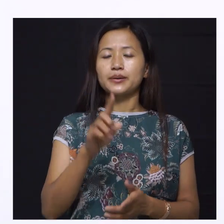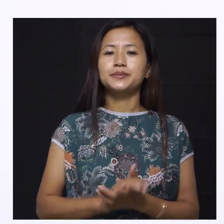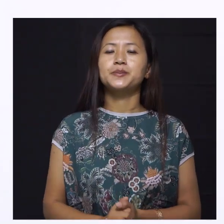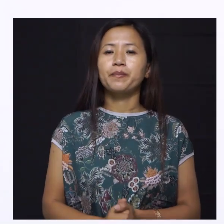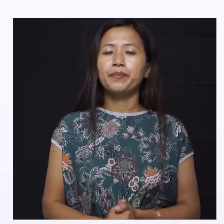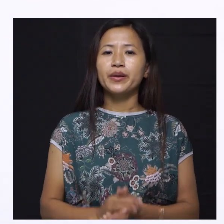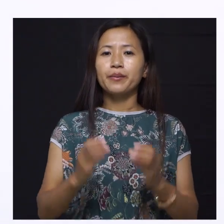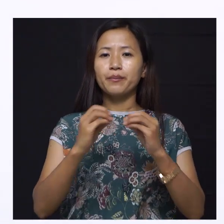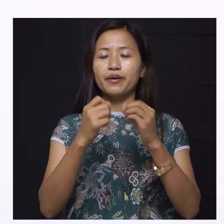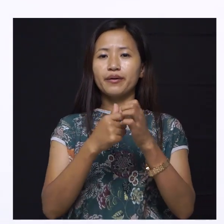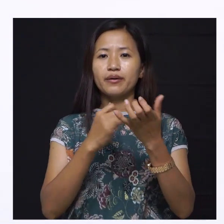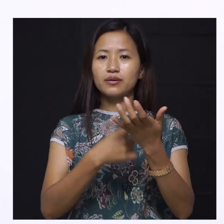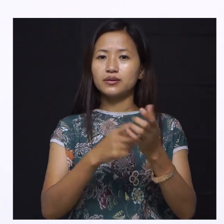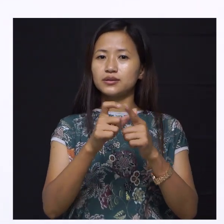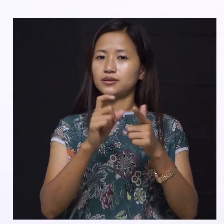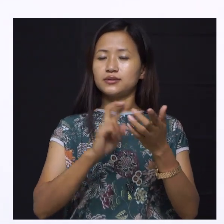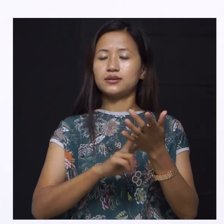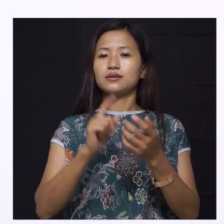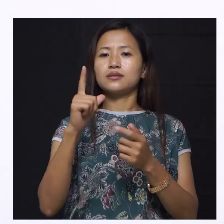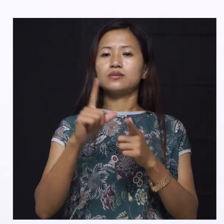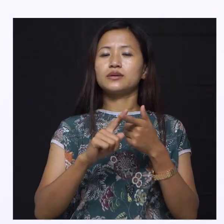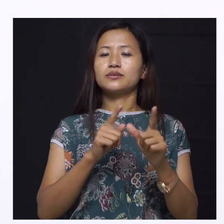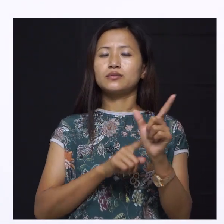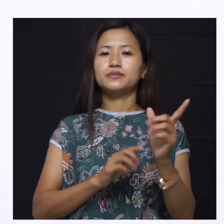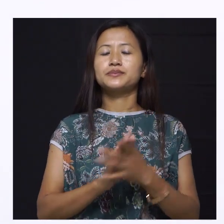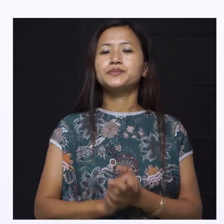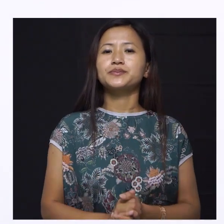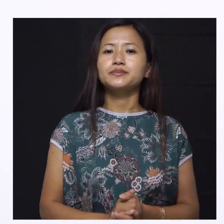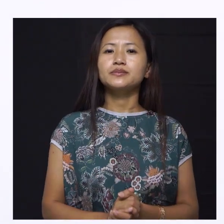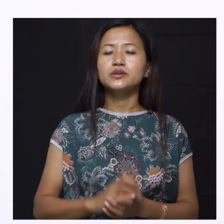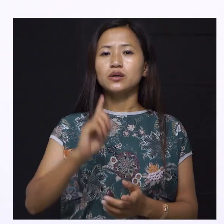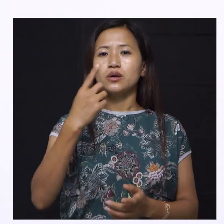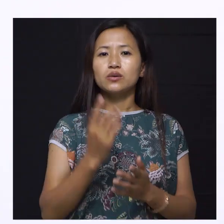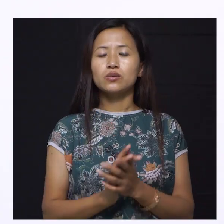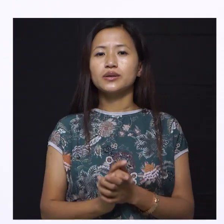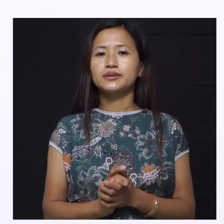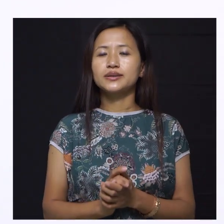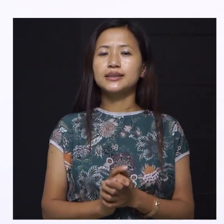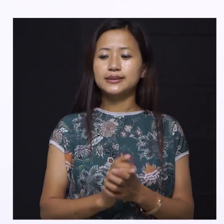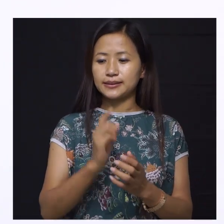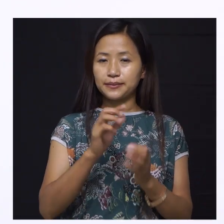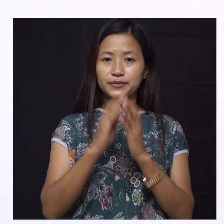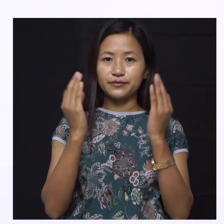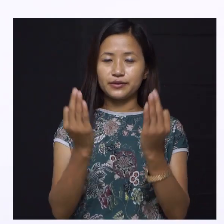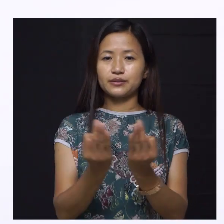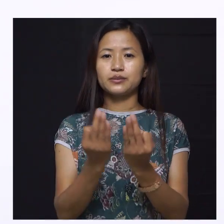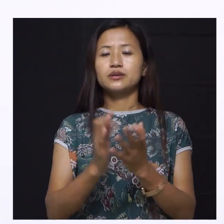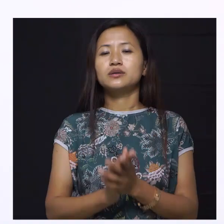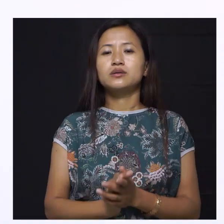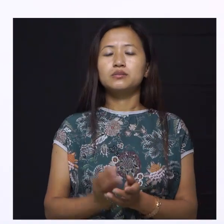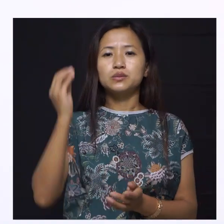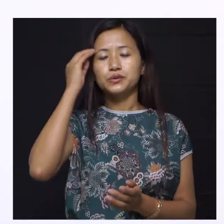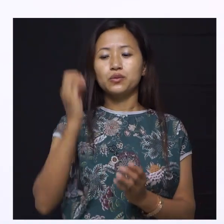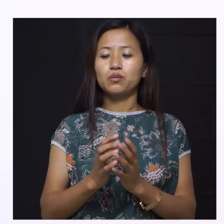be Bartley. By the time the story started, we have only one male member in the family. We will get to know